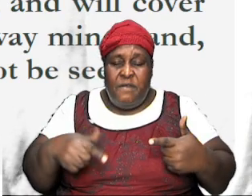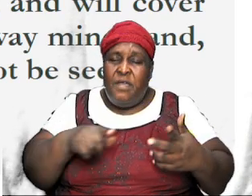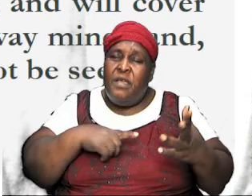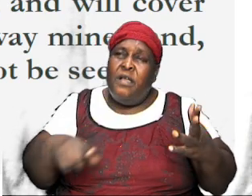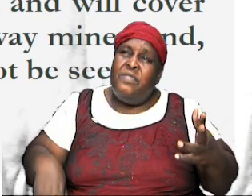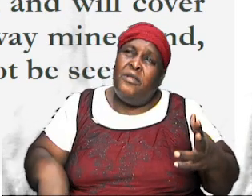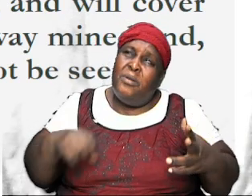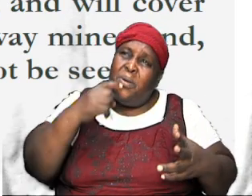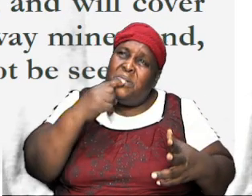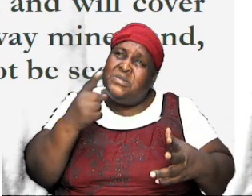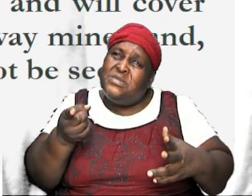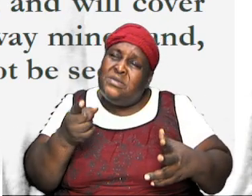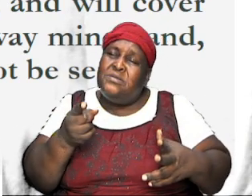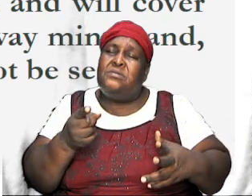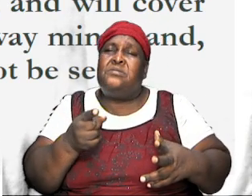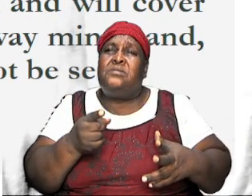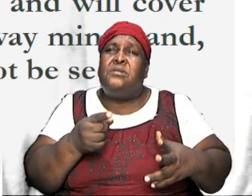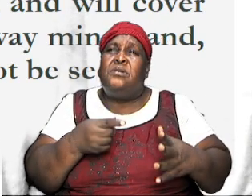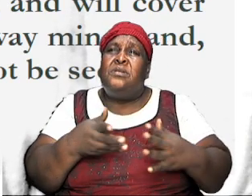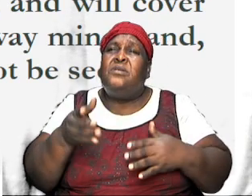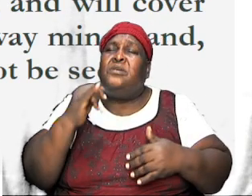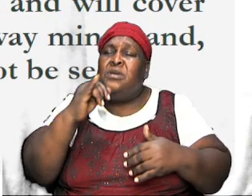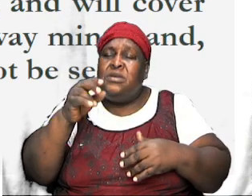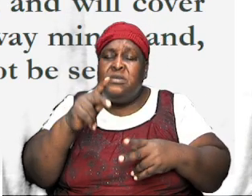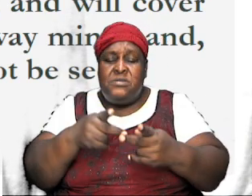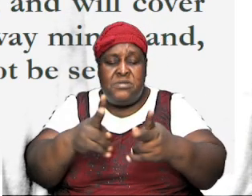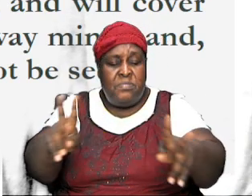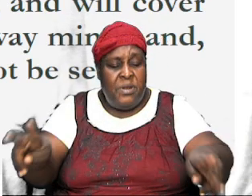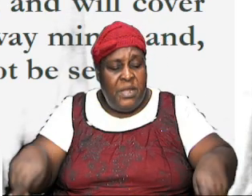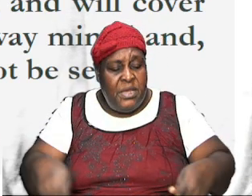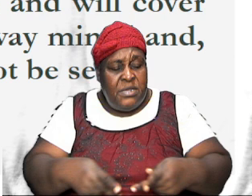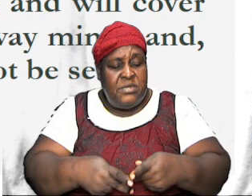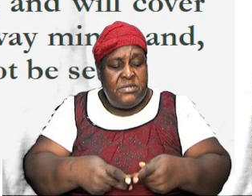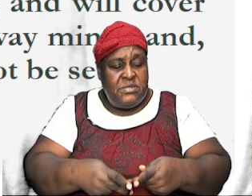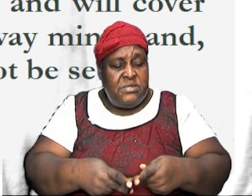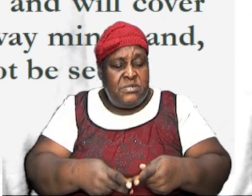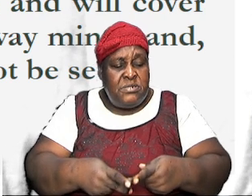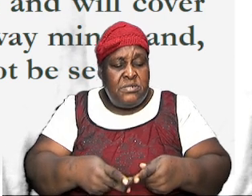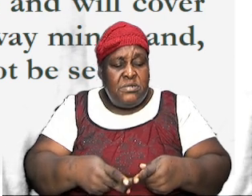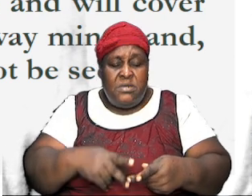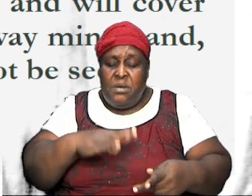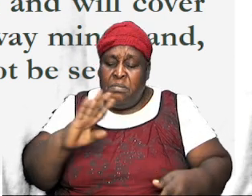there is a place by me,